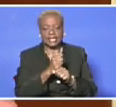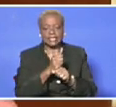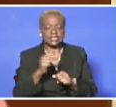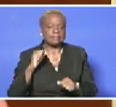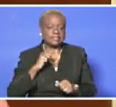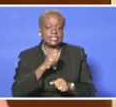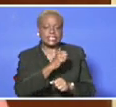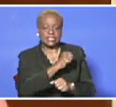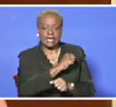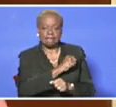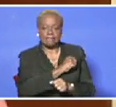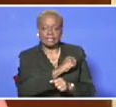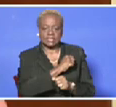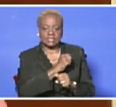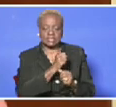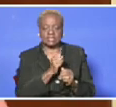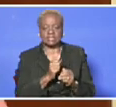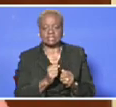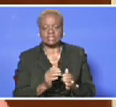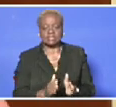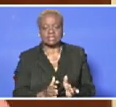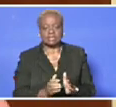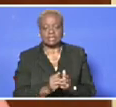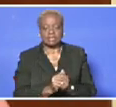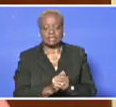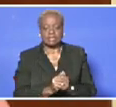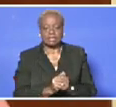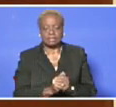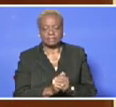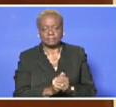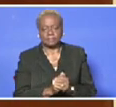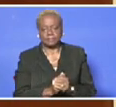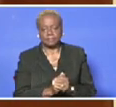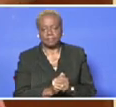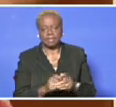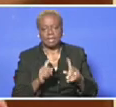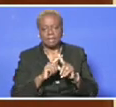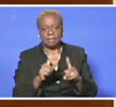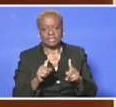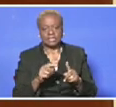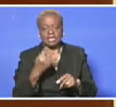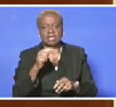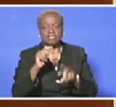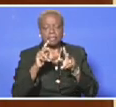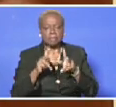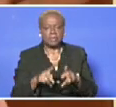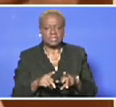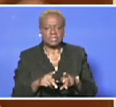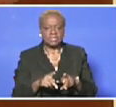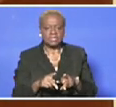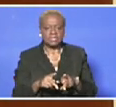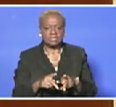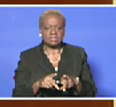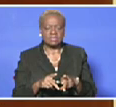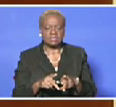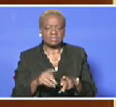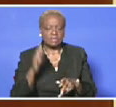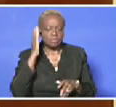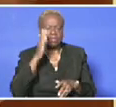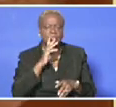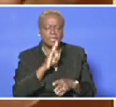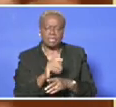can also open before the end of the year. So that was a good thing. But the persons from the Point, they were trying to recruit 350 Bahamians.